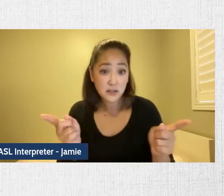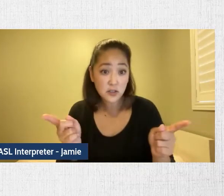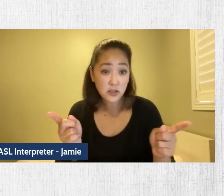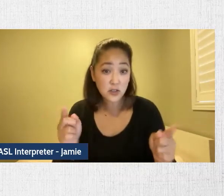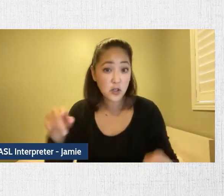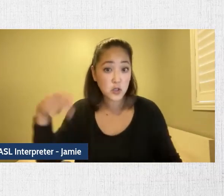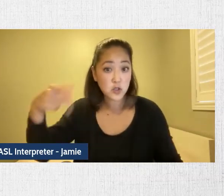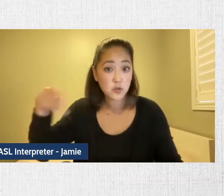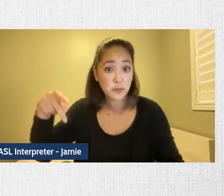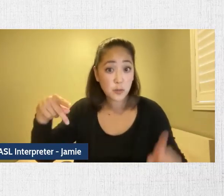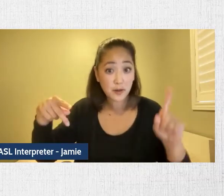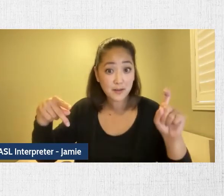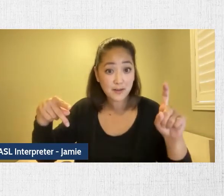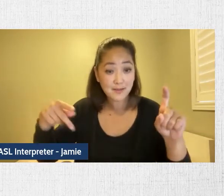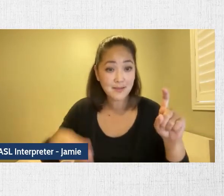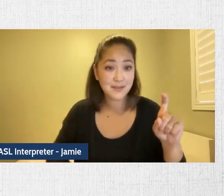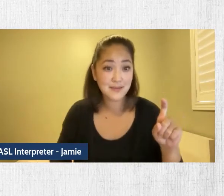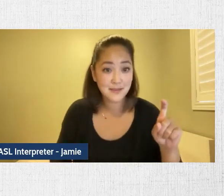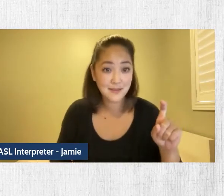in